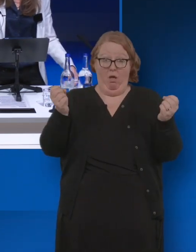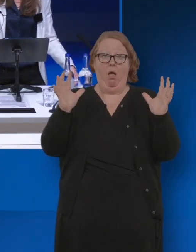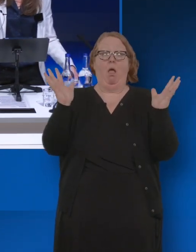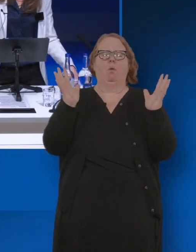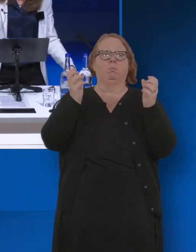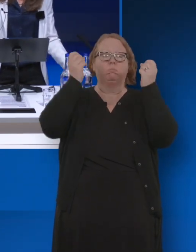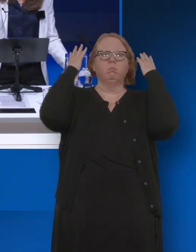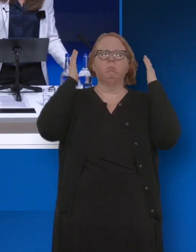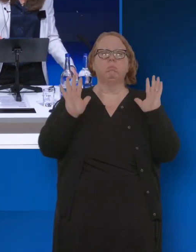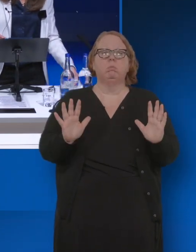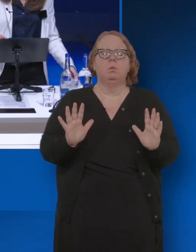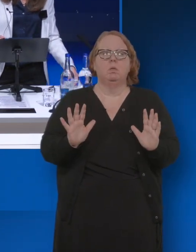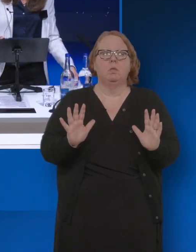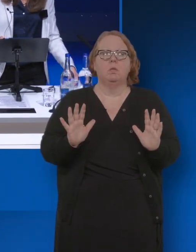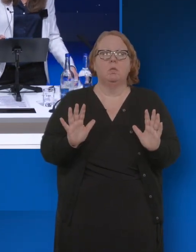itself.